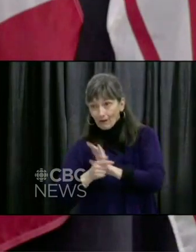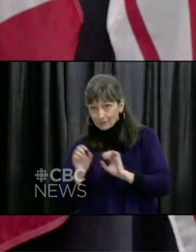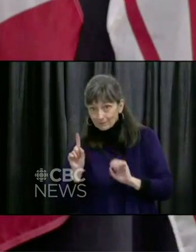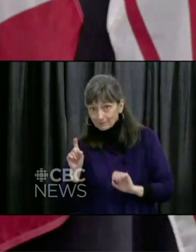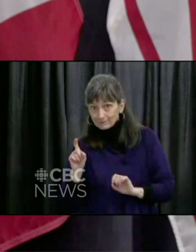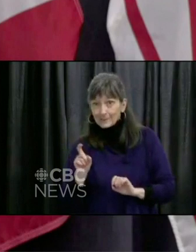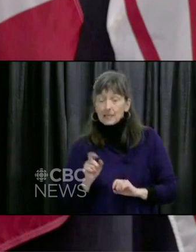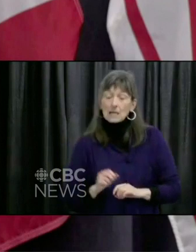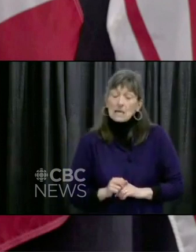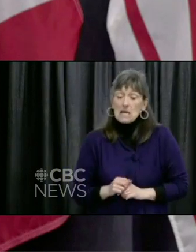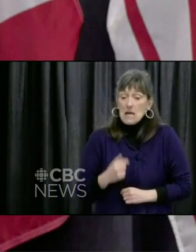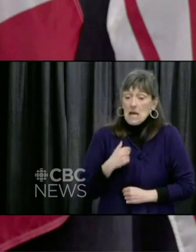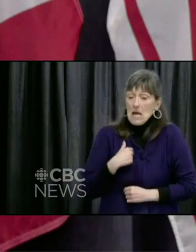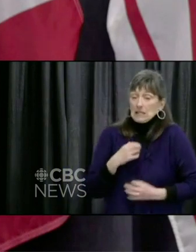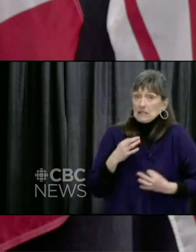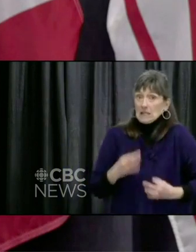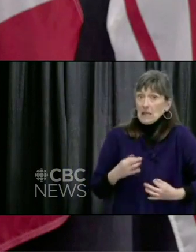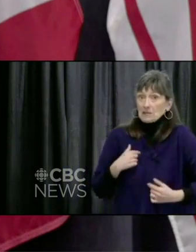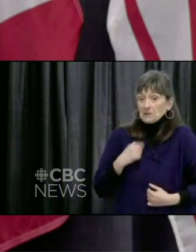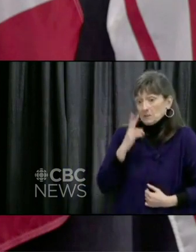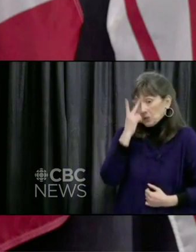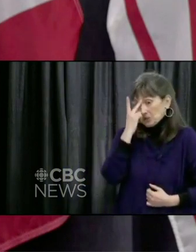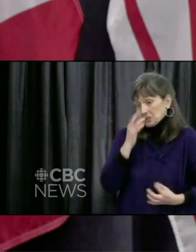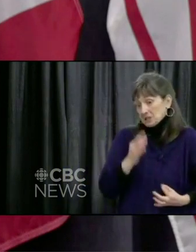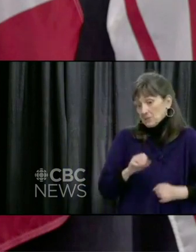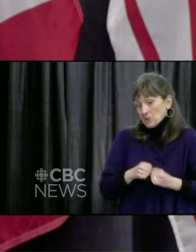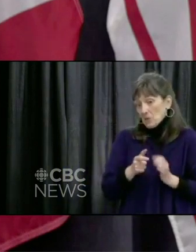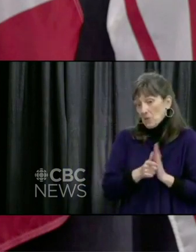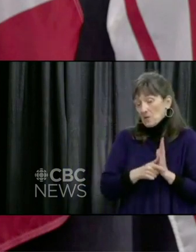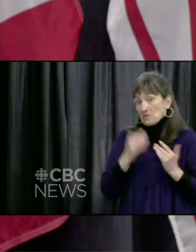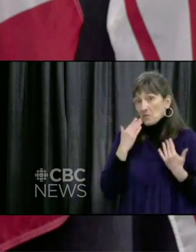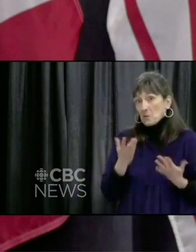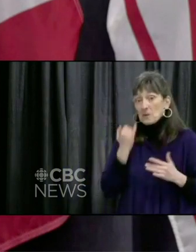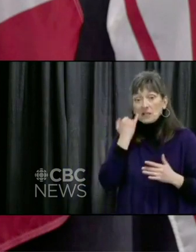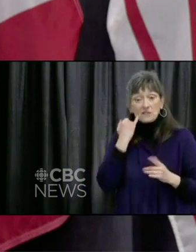apart, they may find themselves subject to an order.